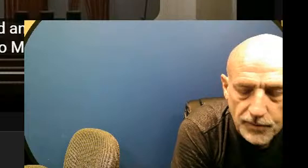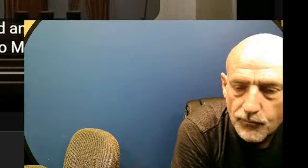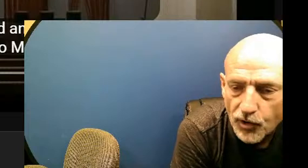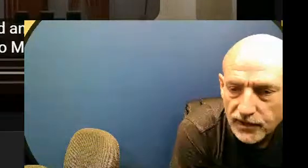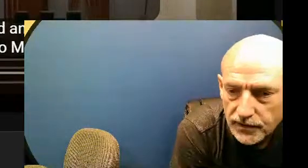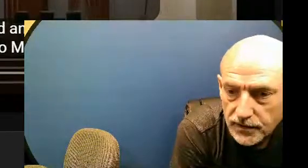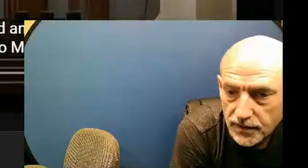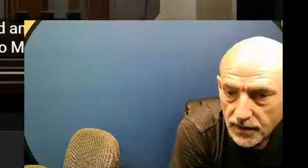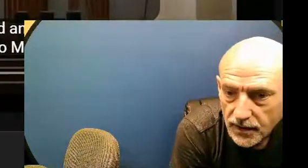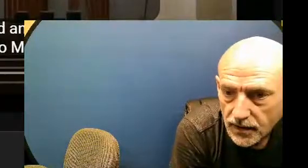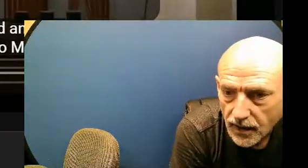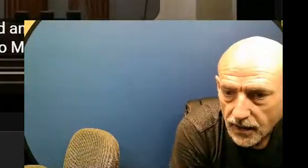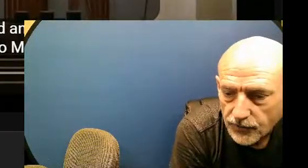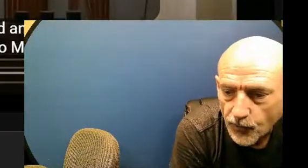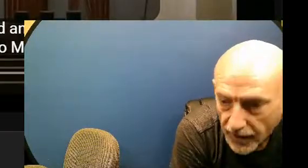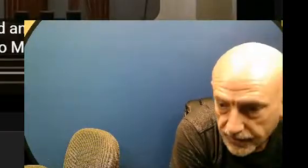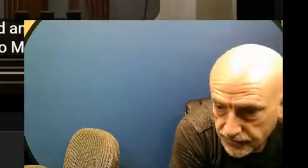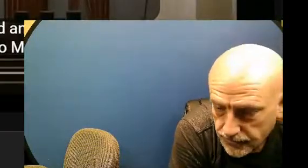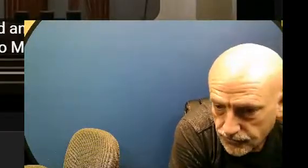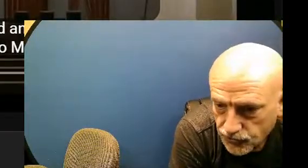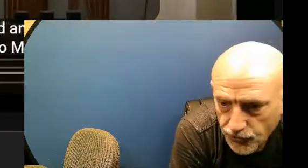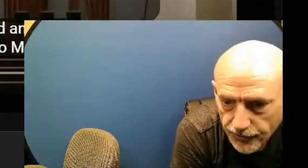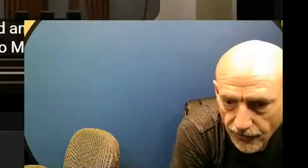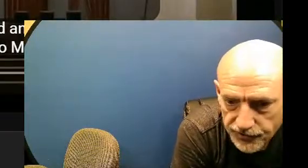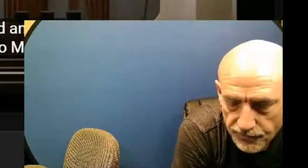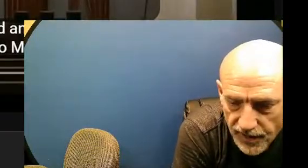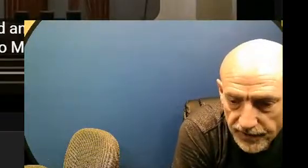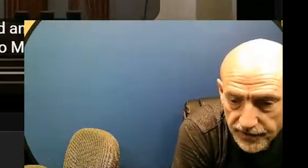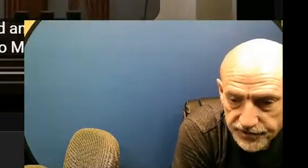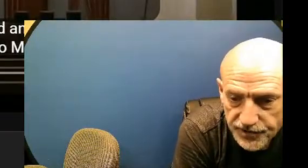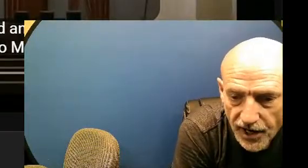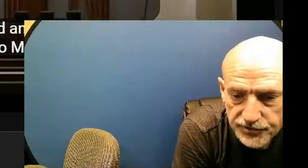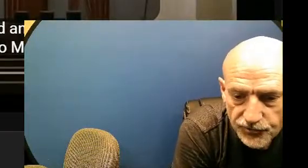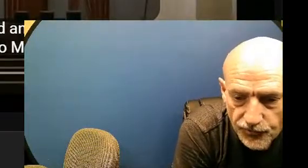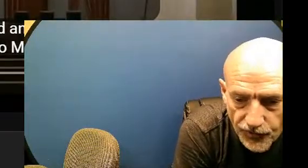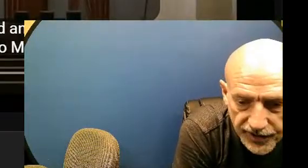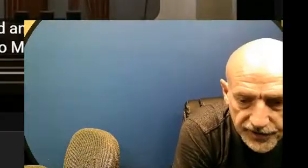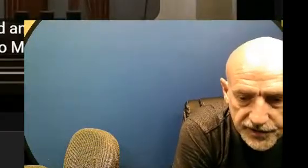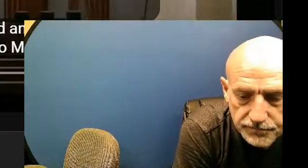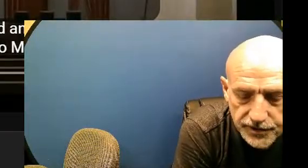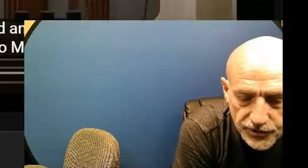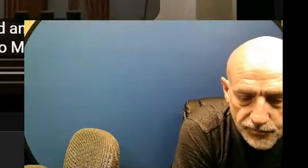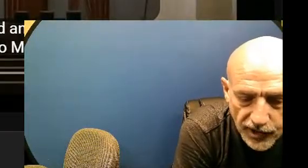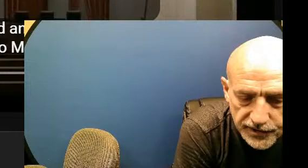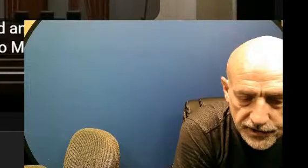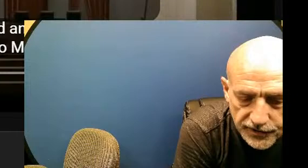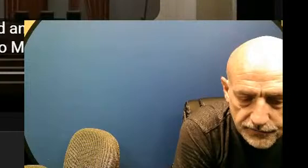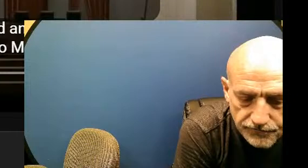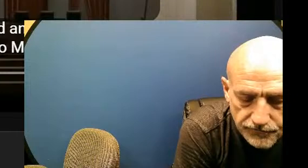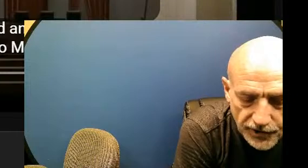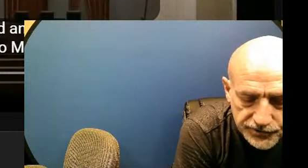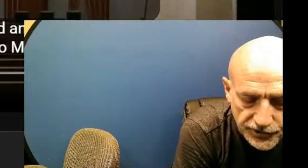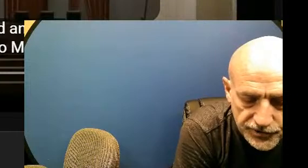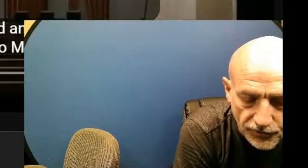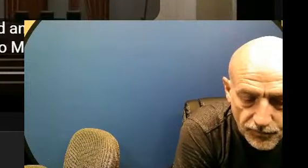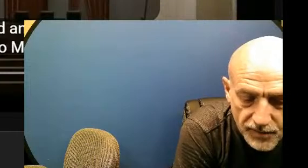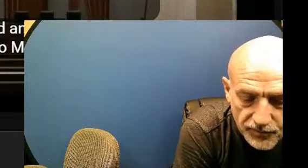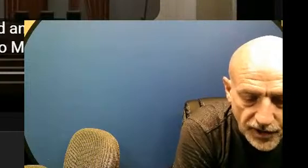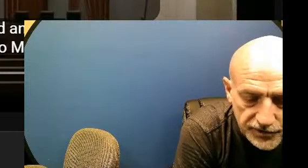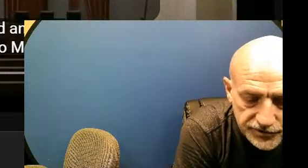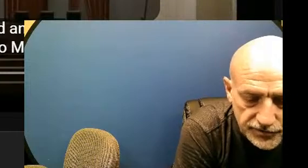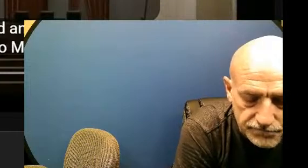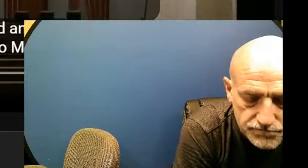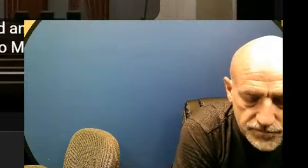call an umbrella right to the First Amendment. It's not directly enumerated in the Constitution, but